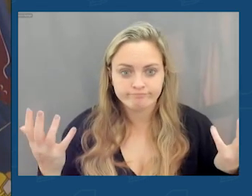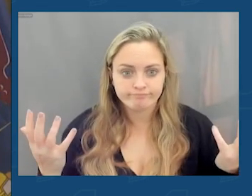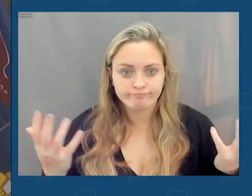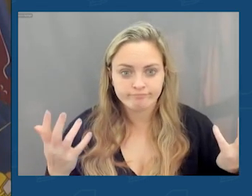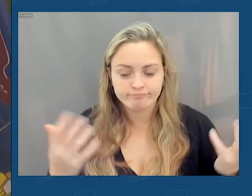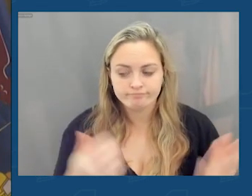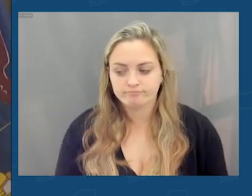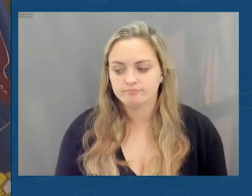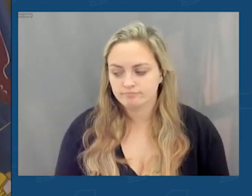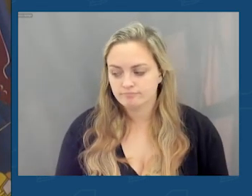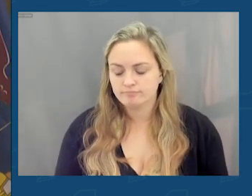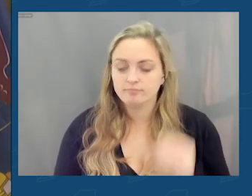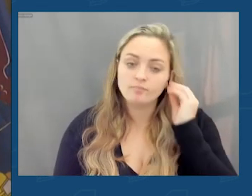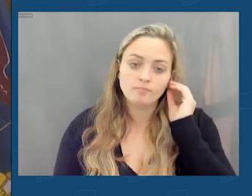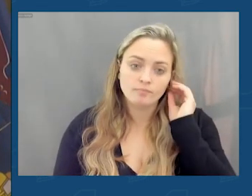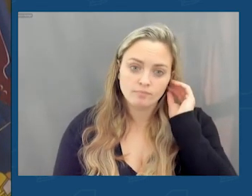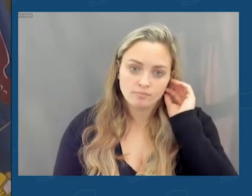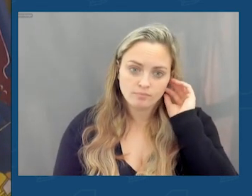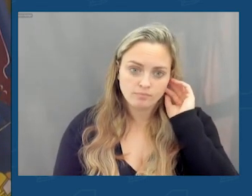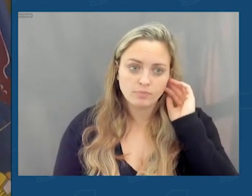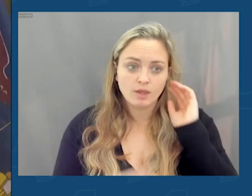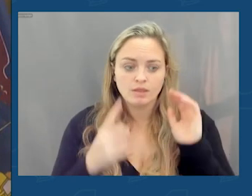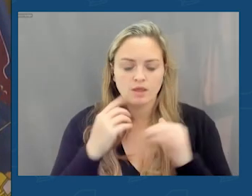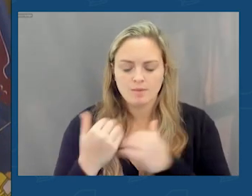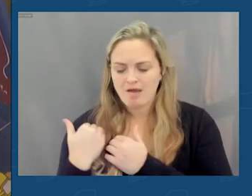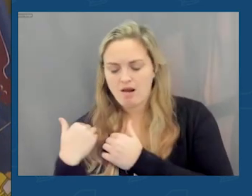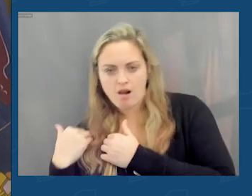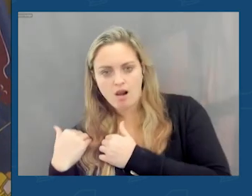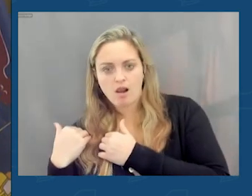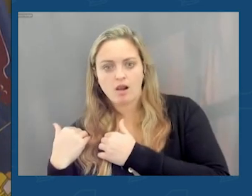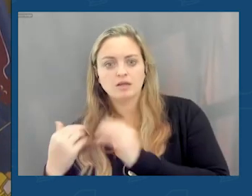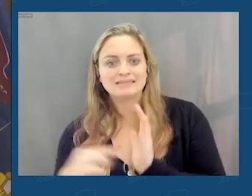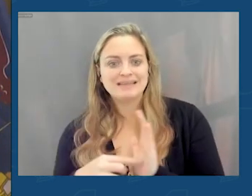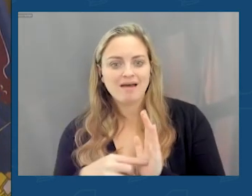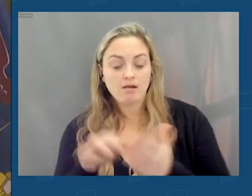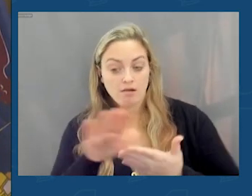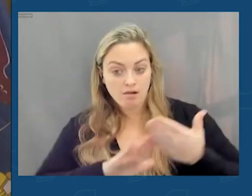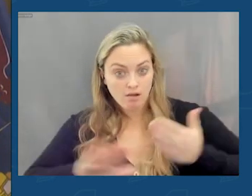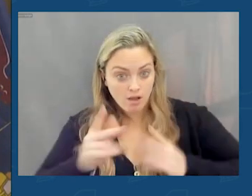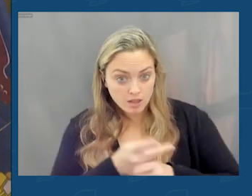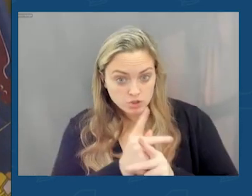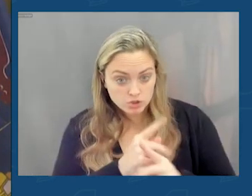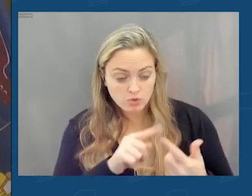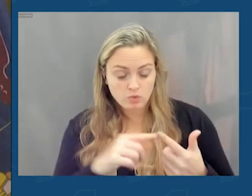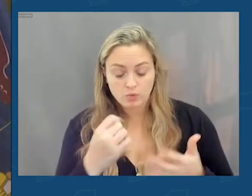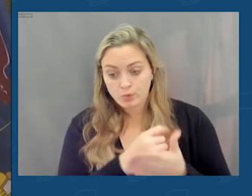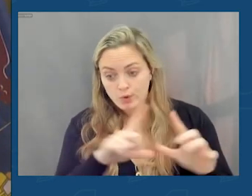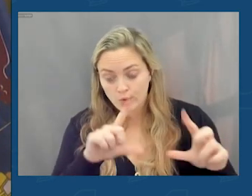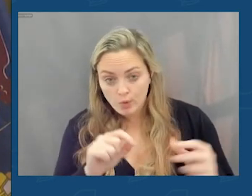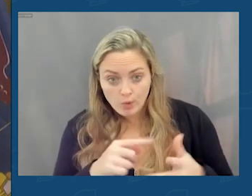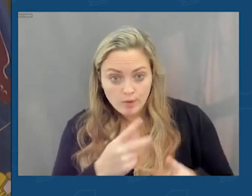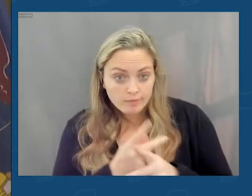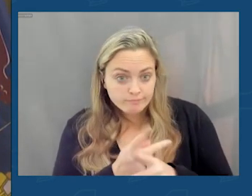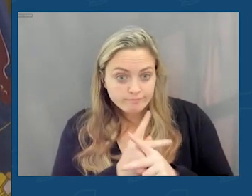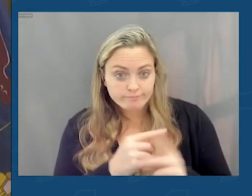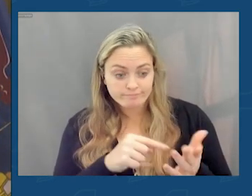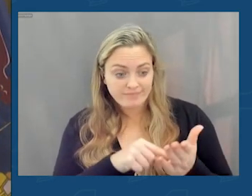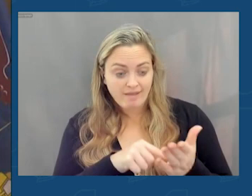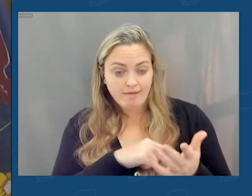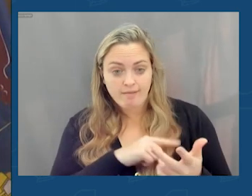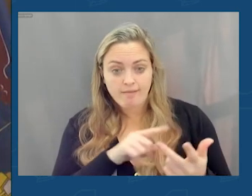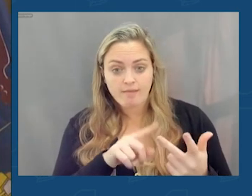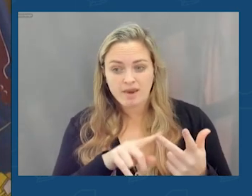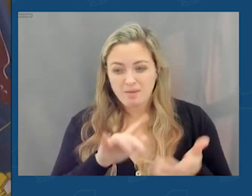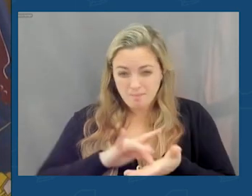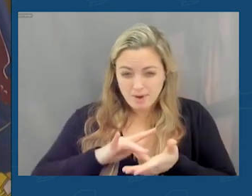And when you think about the crushing debt on people, it's college loans, it's credit card debt, and also medical debt as well.